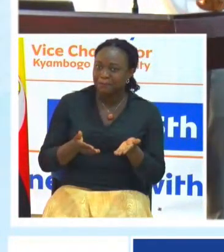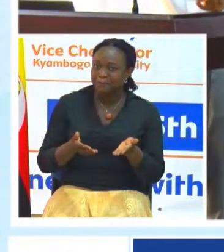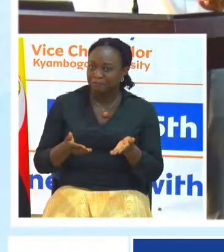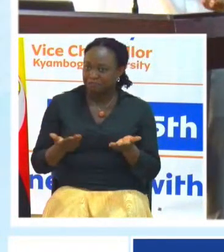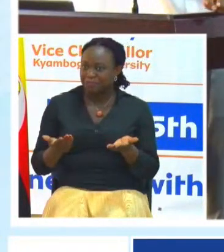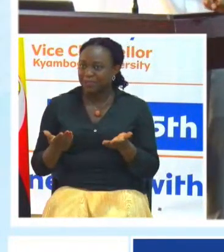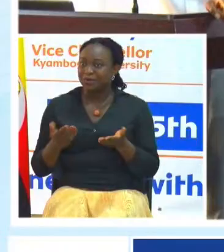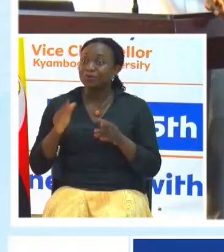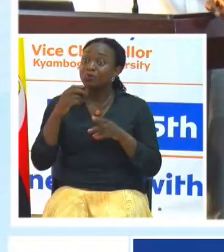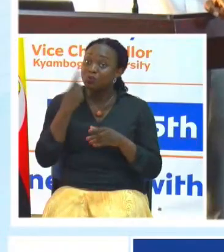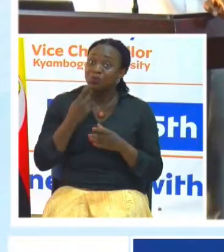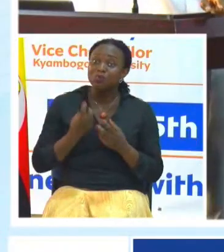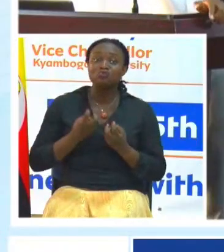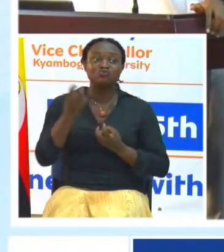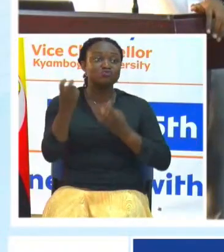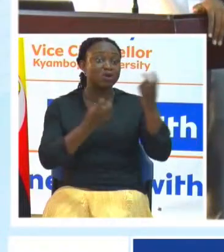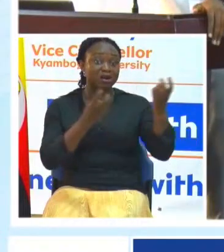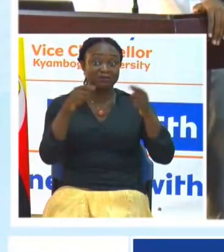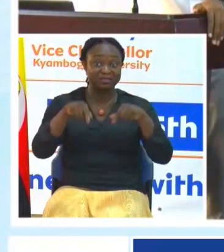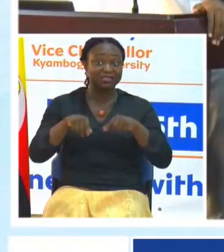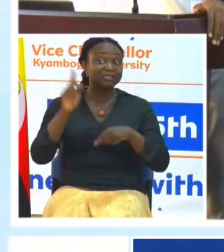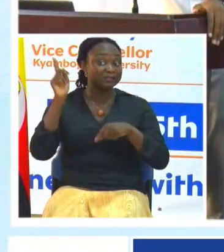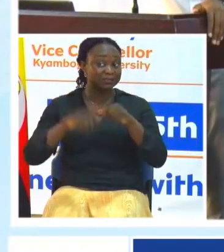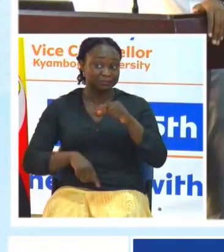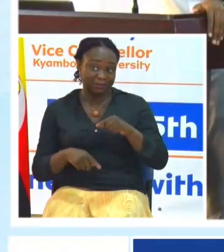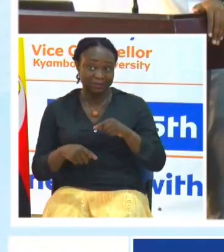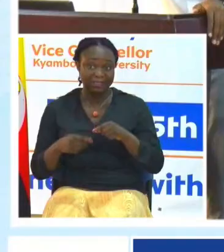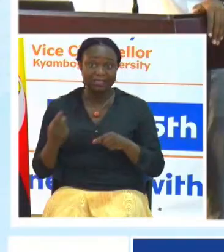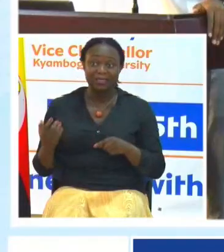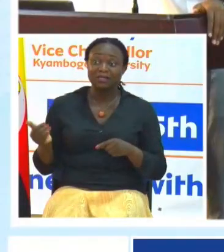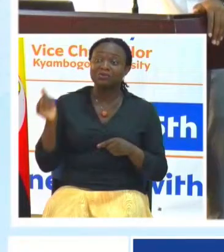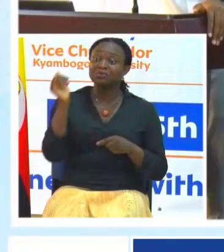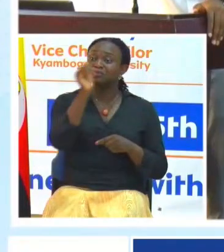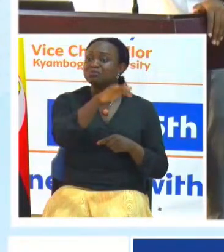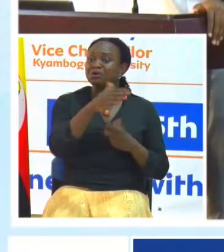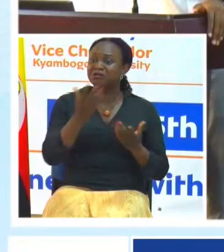who has actually traveled this fall semester to